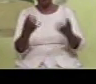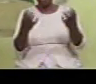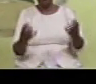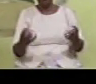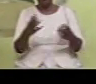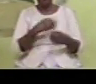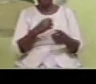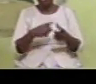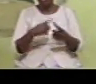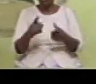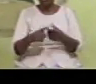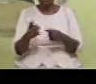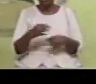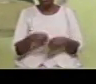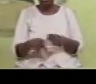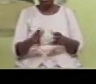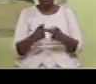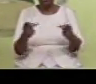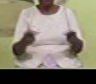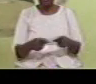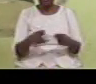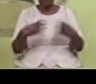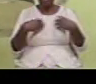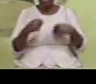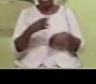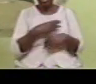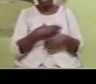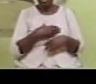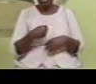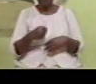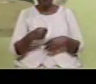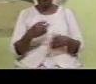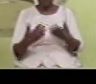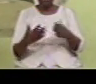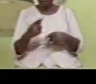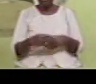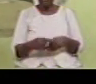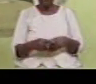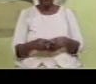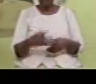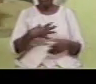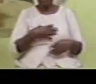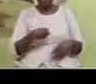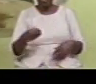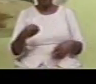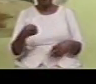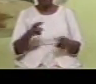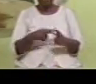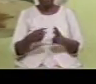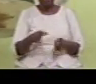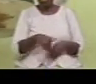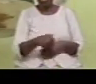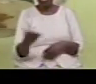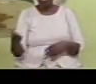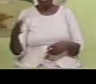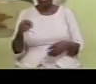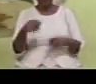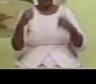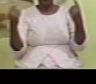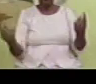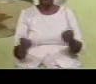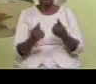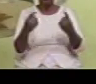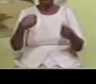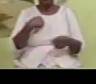woolen or linen, either in the warp or woof or anything of skins,